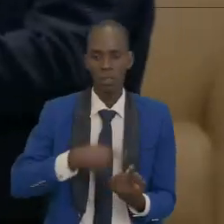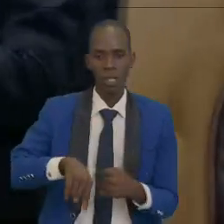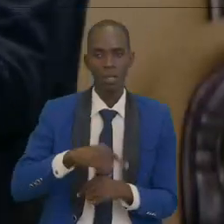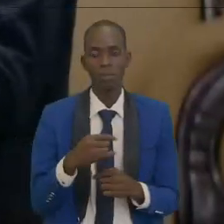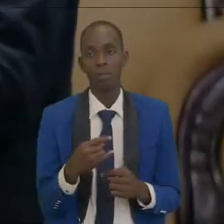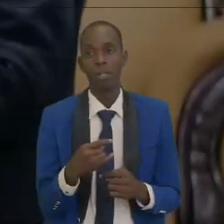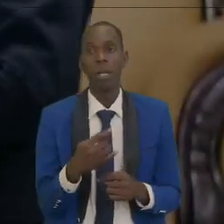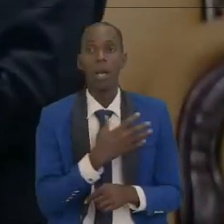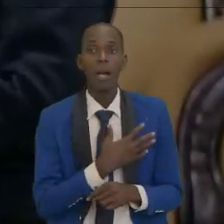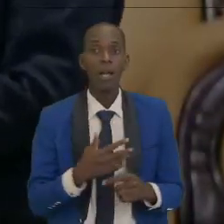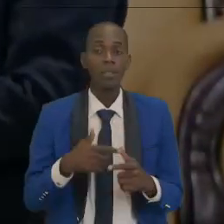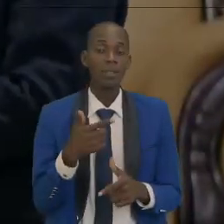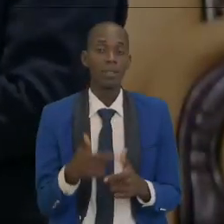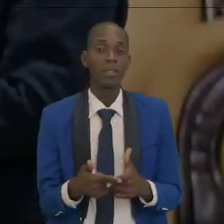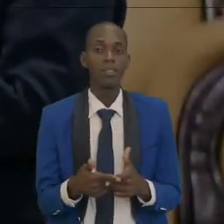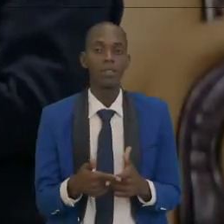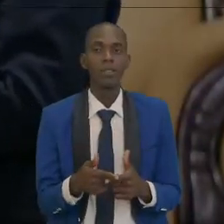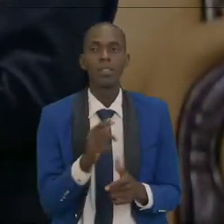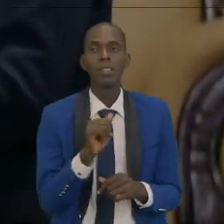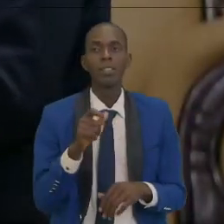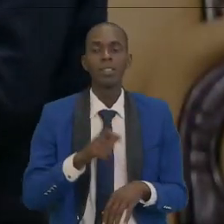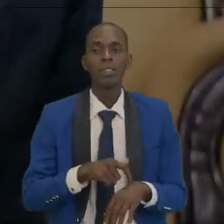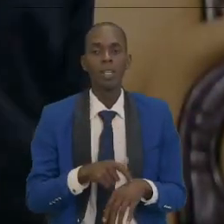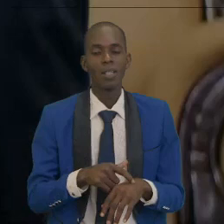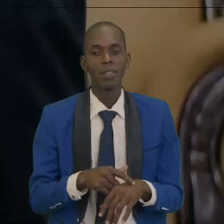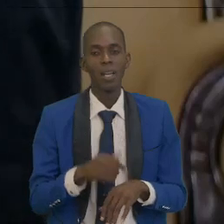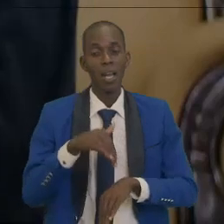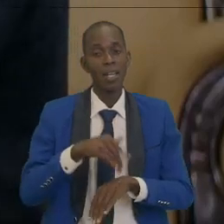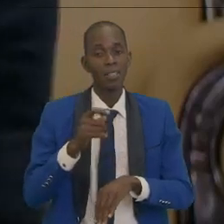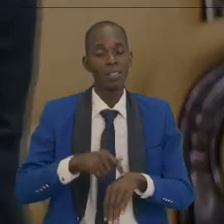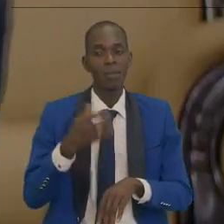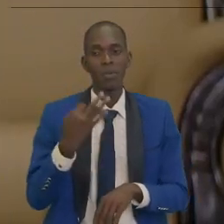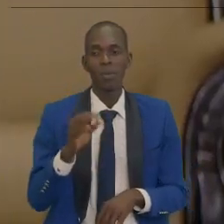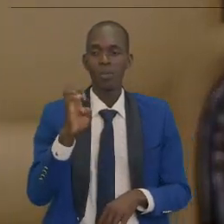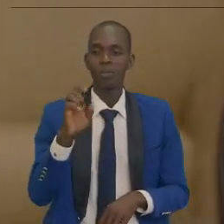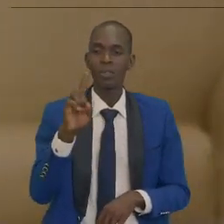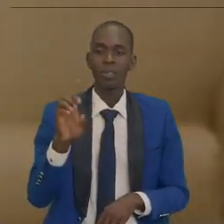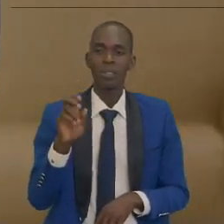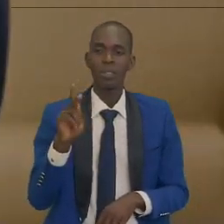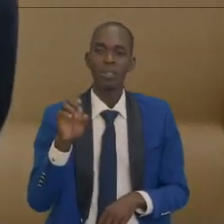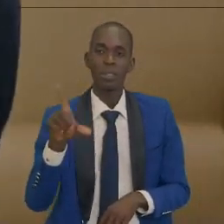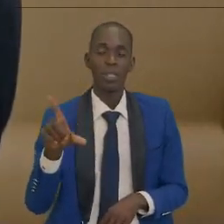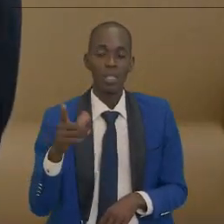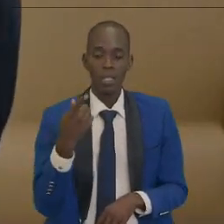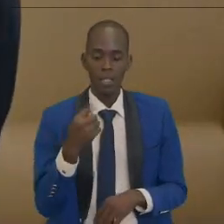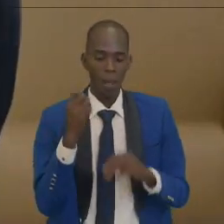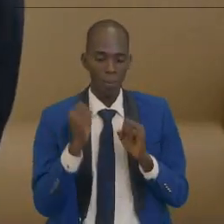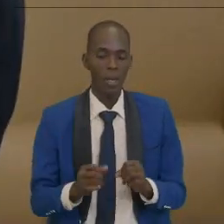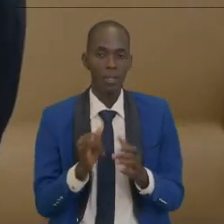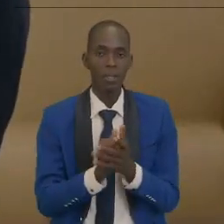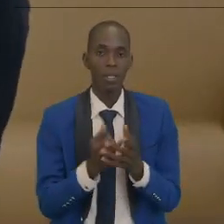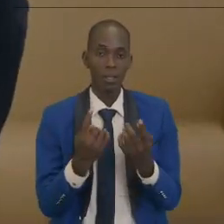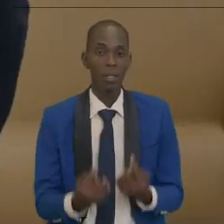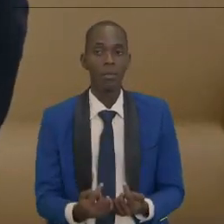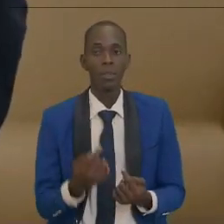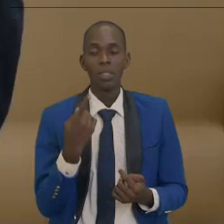and then at the time of Ezekiel the power that came the